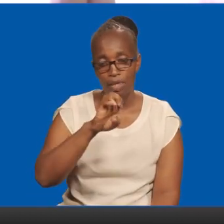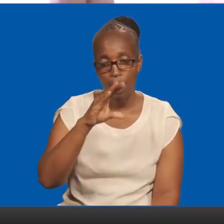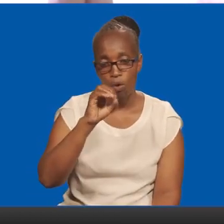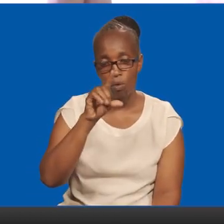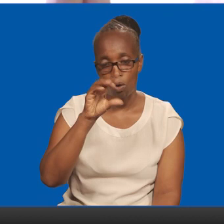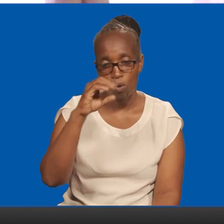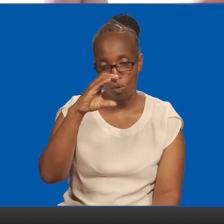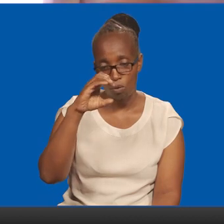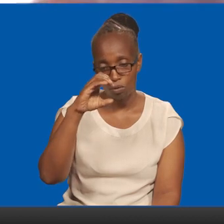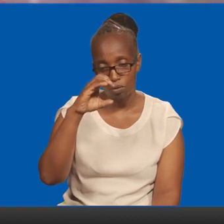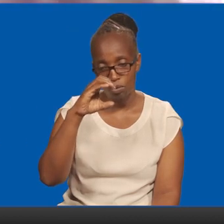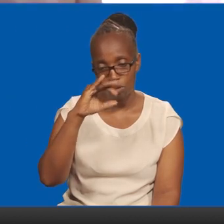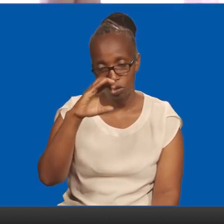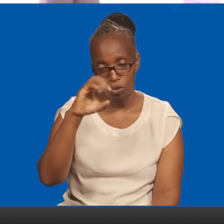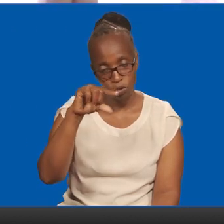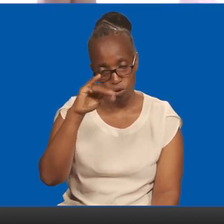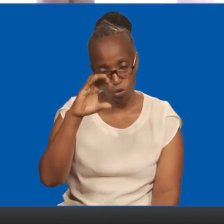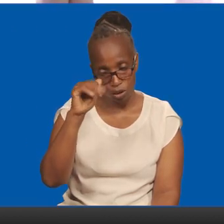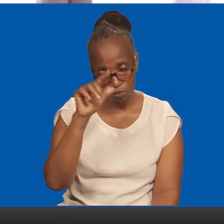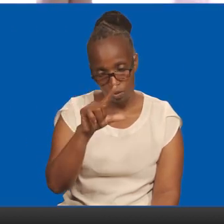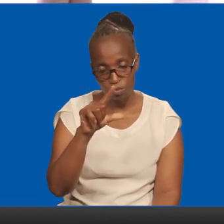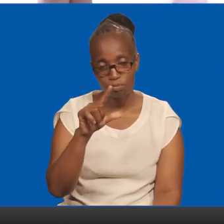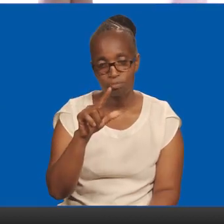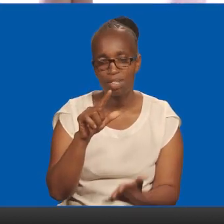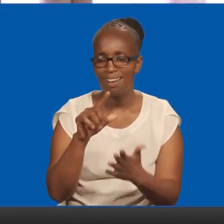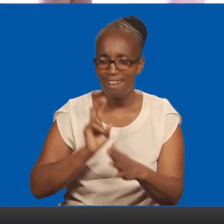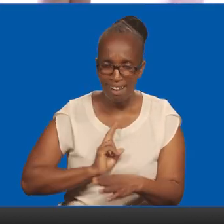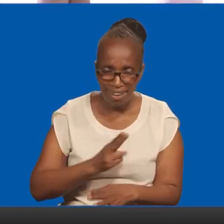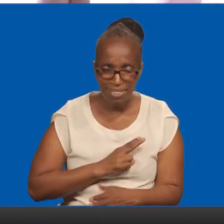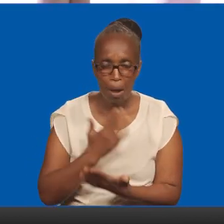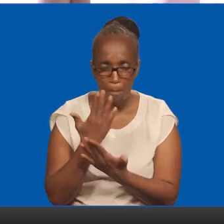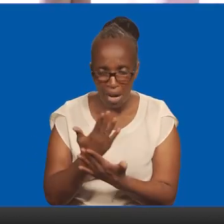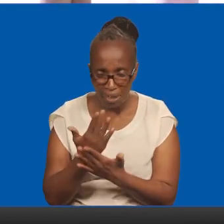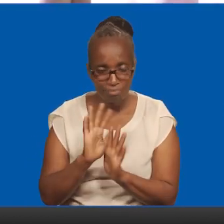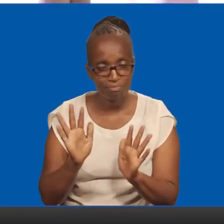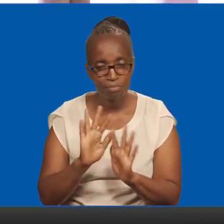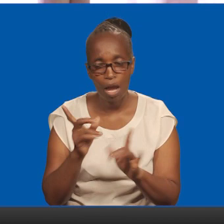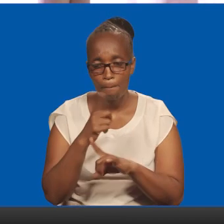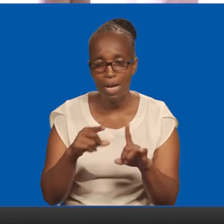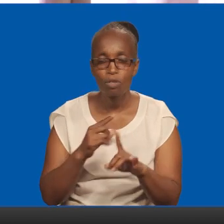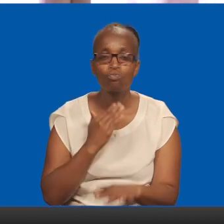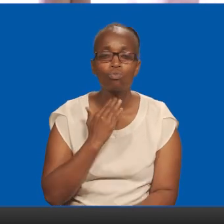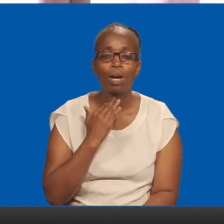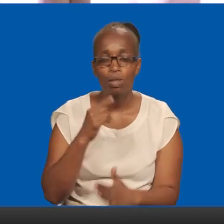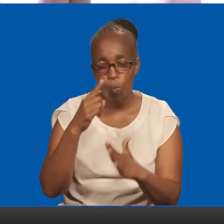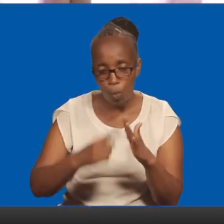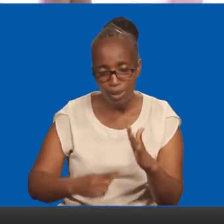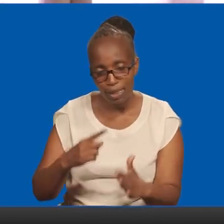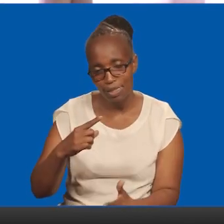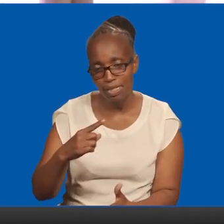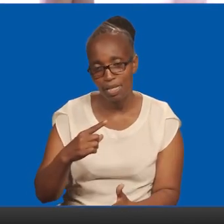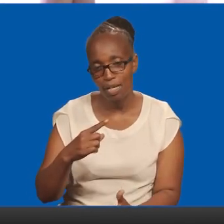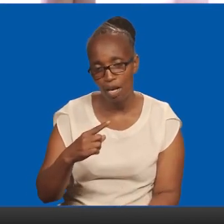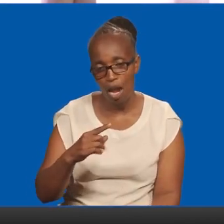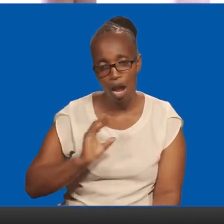not begging, we are demanding for what belongs to us. Like the way someone has driven